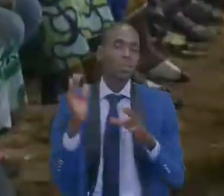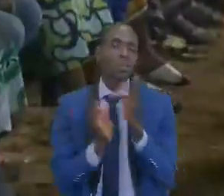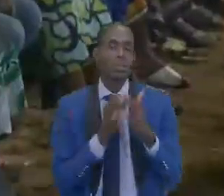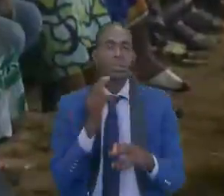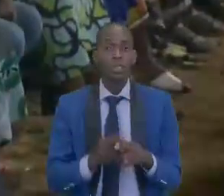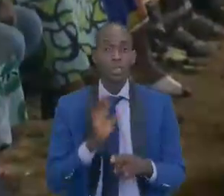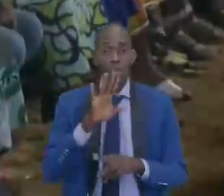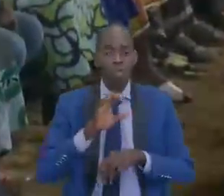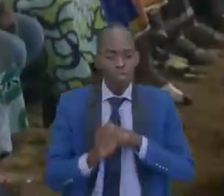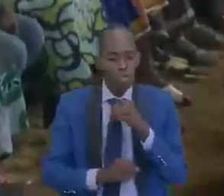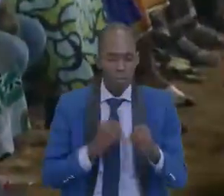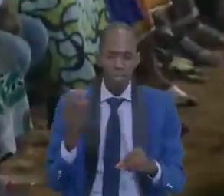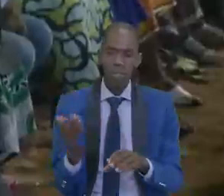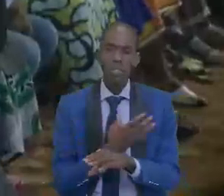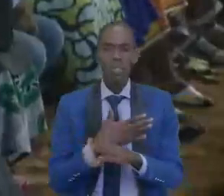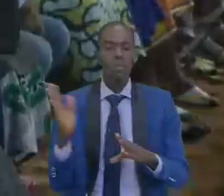Suffering taken away.